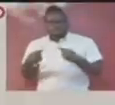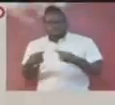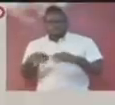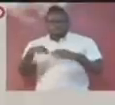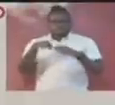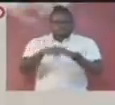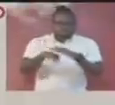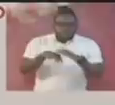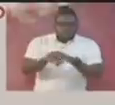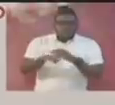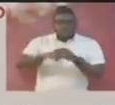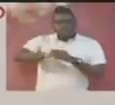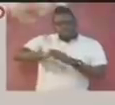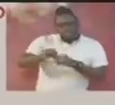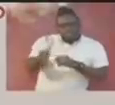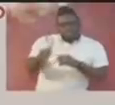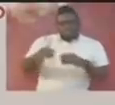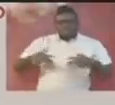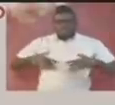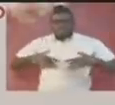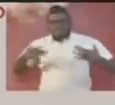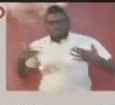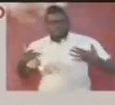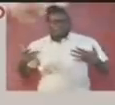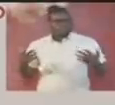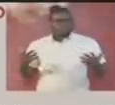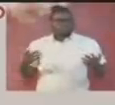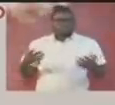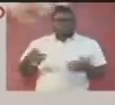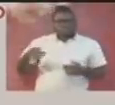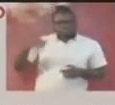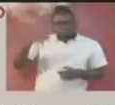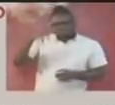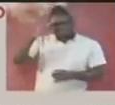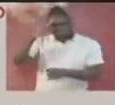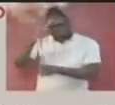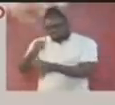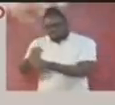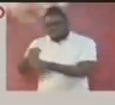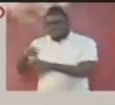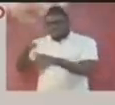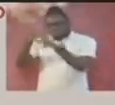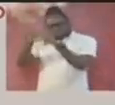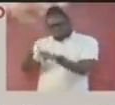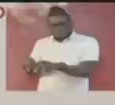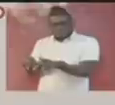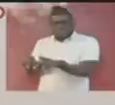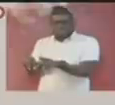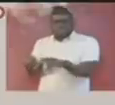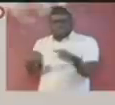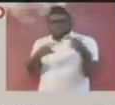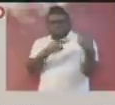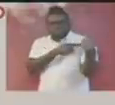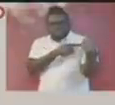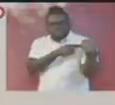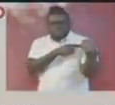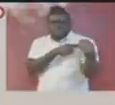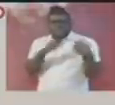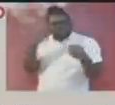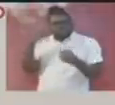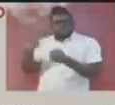us continue to trust, those who have responsibility for protecting us,